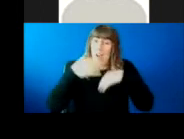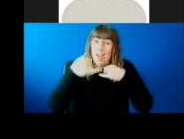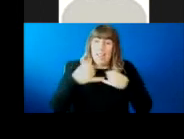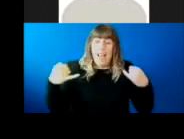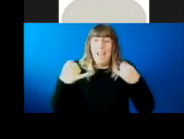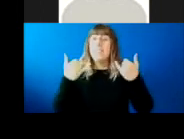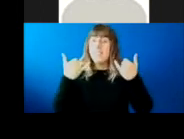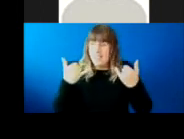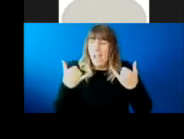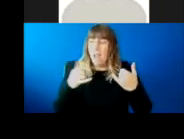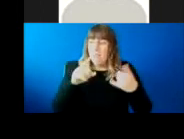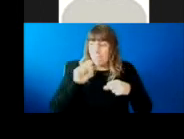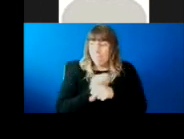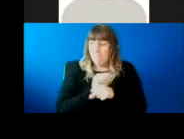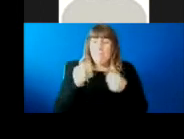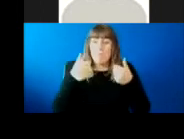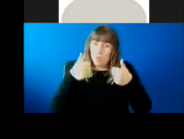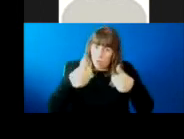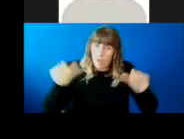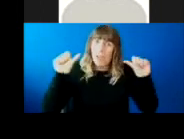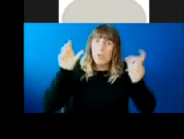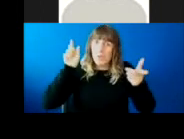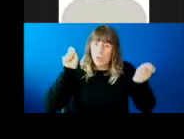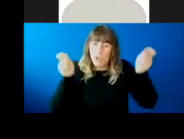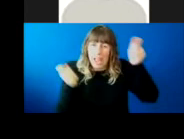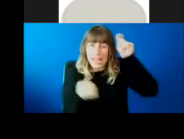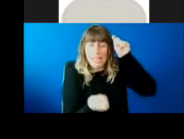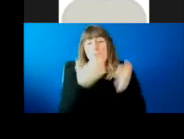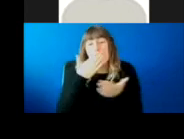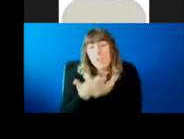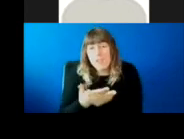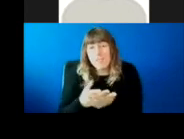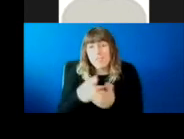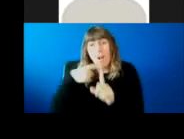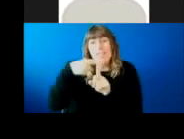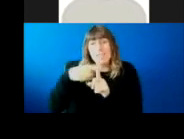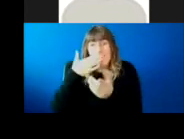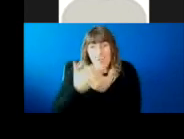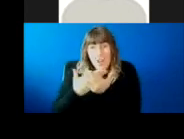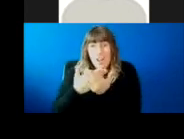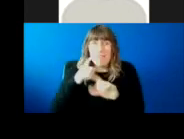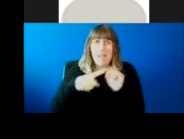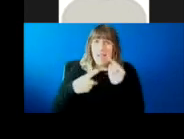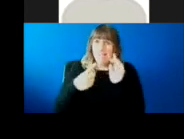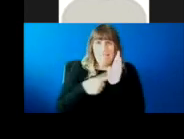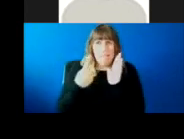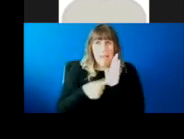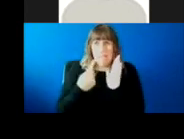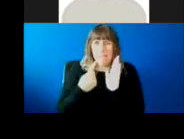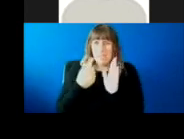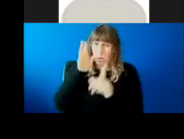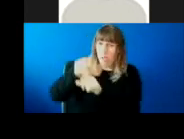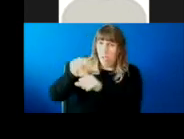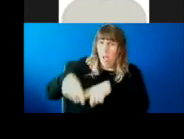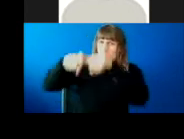try and actually do something about. That's a good thing. It is a good thing, but they're not necessarily going to get it right off the top. No,